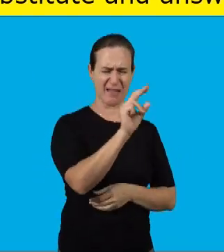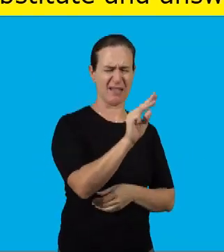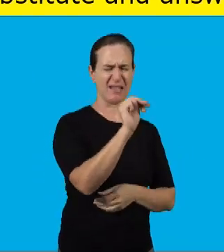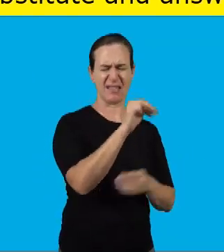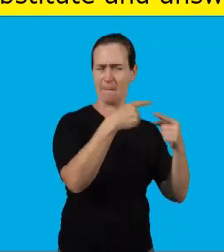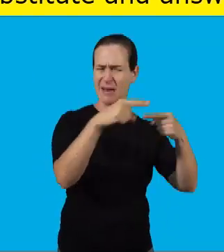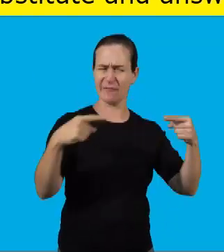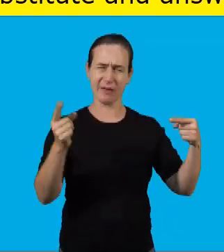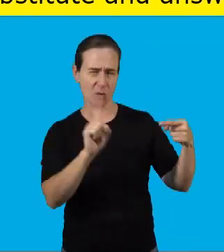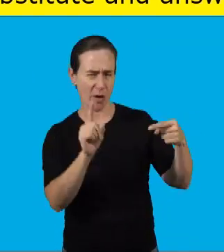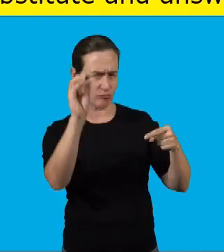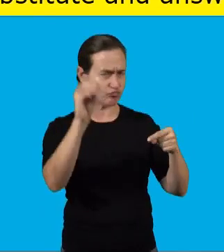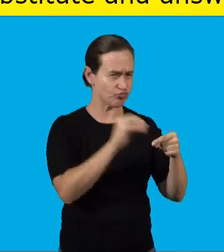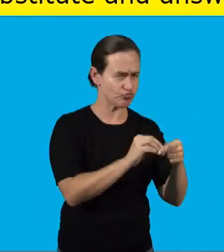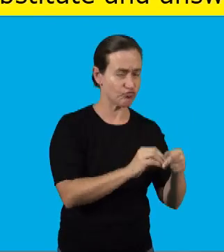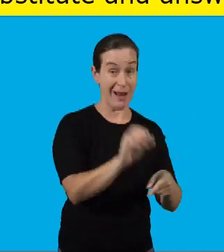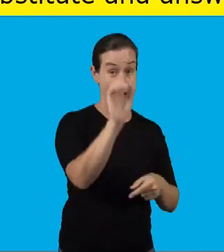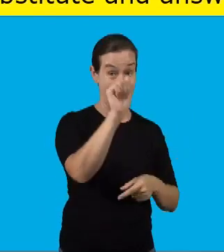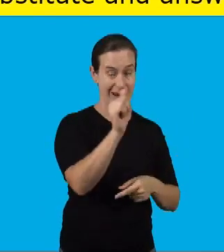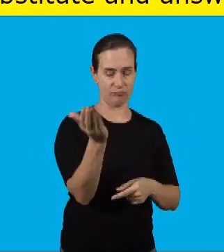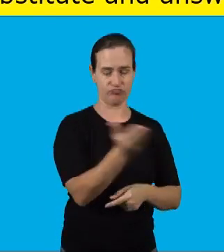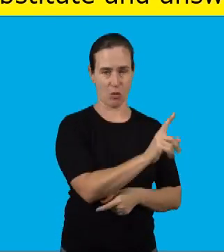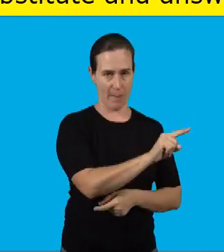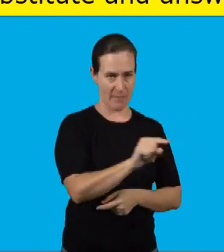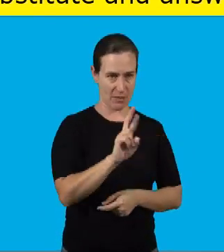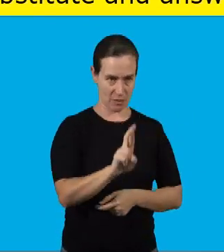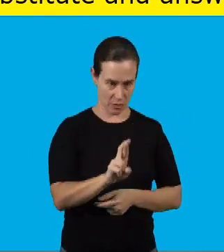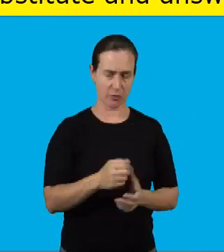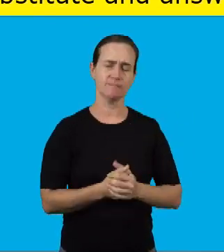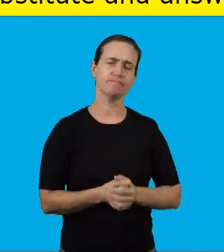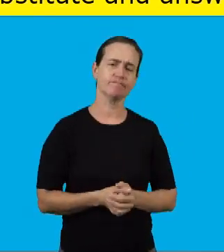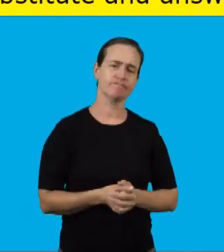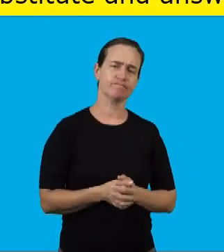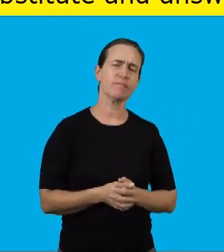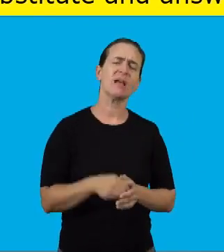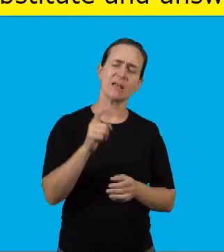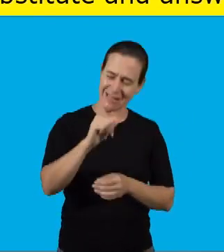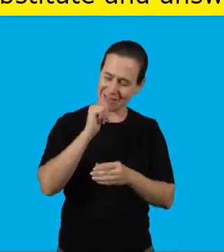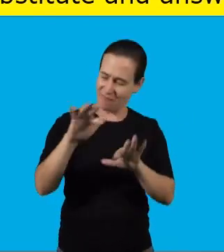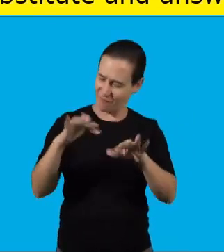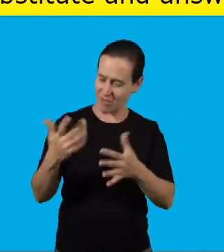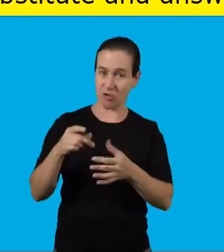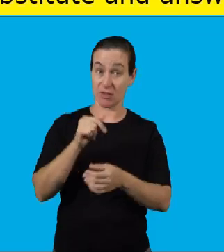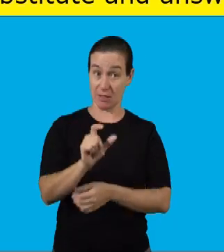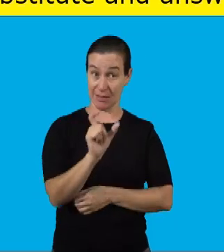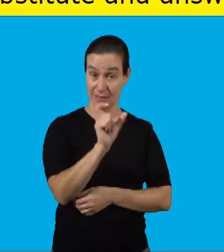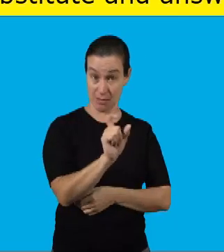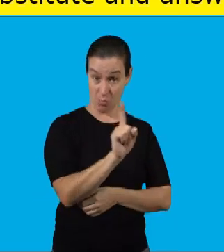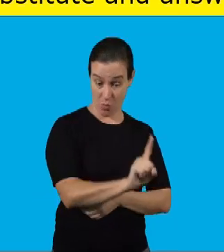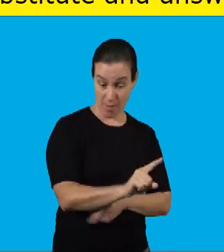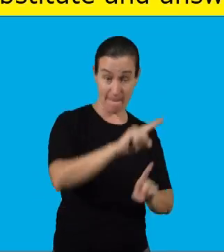1 minus r. And we know that in the given information, term 1 plus term 2 was equals to